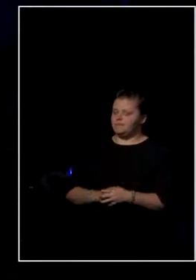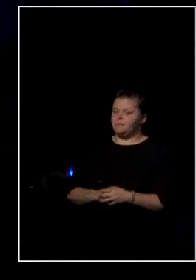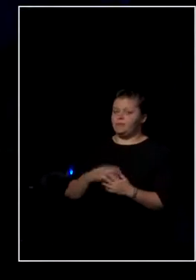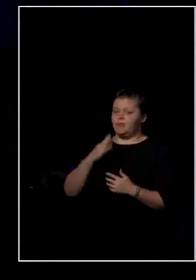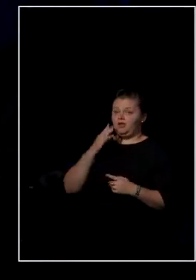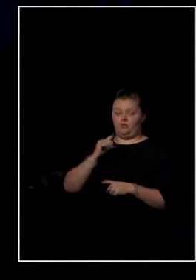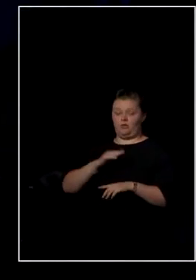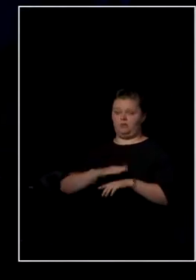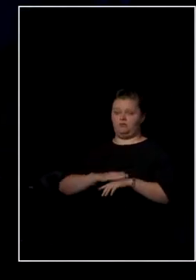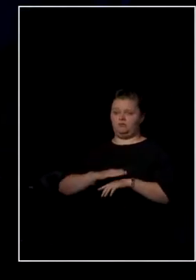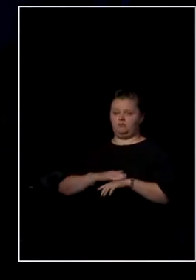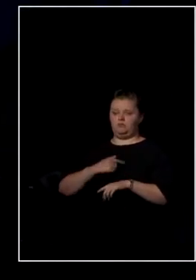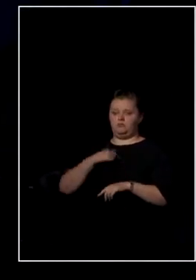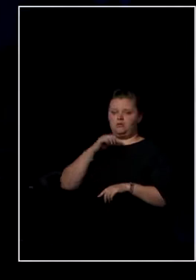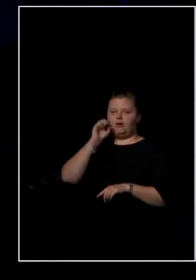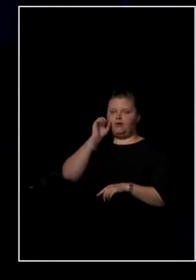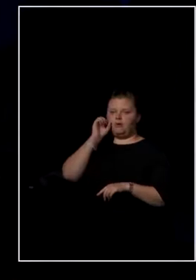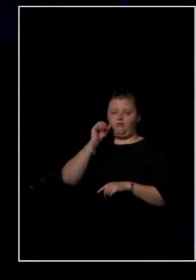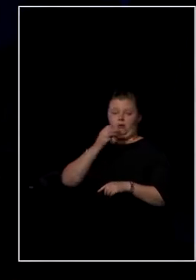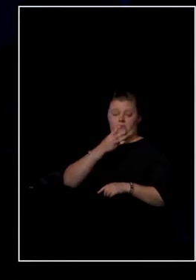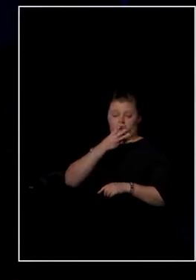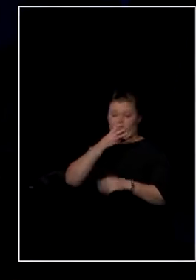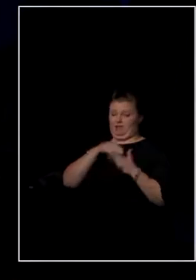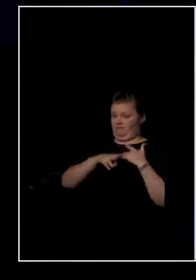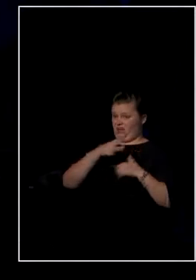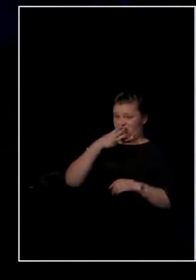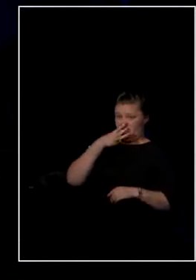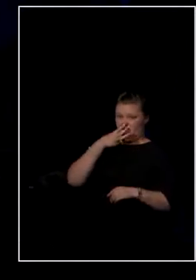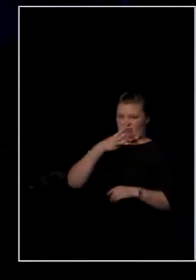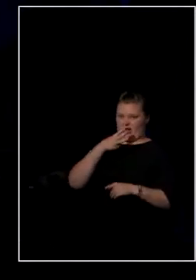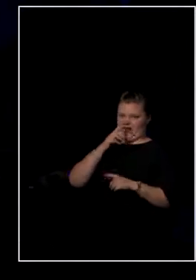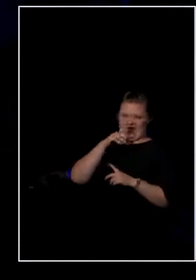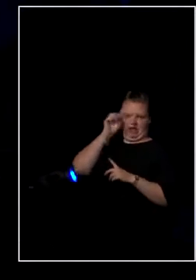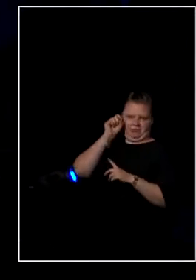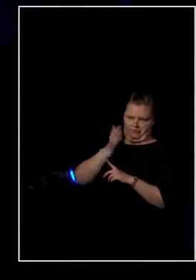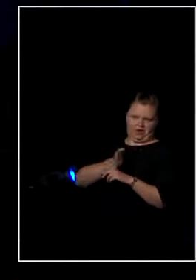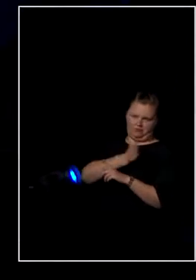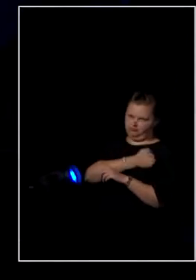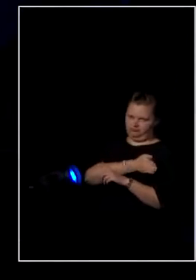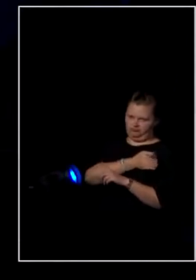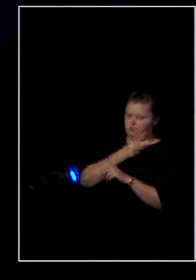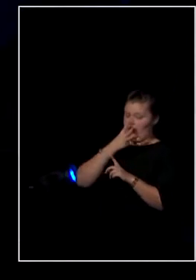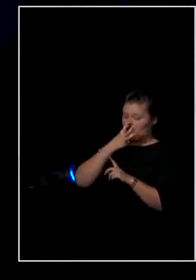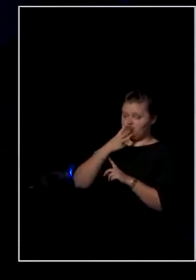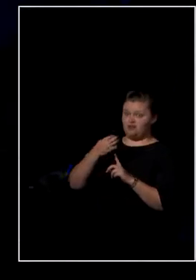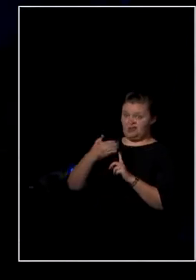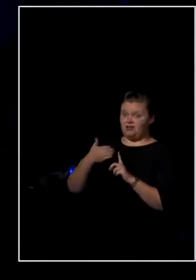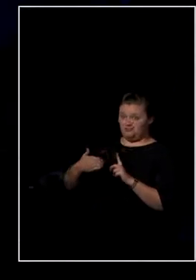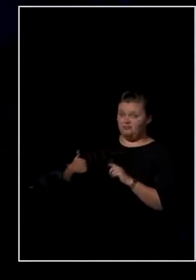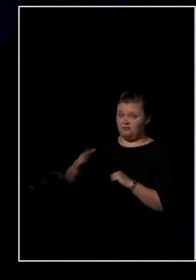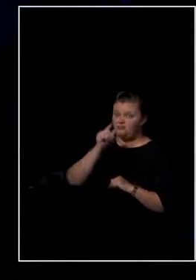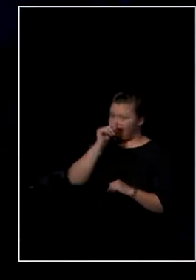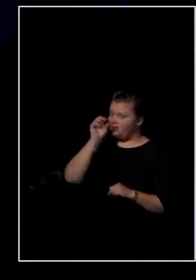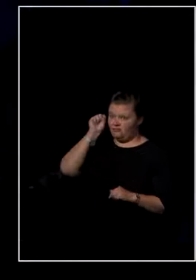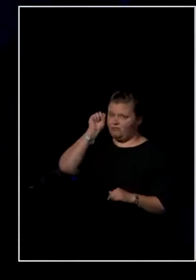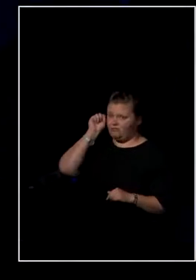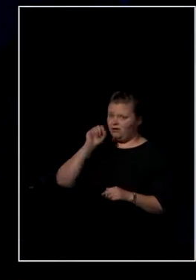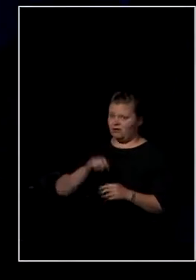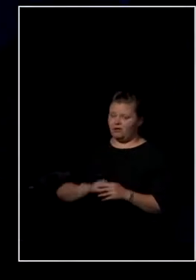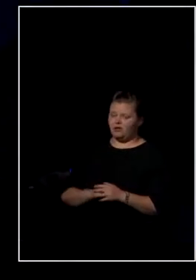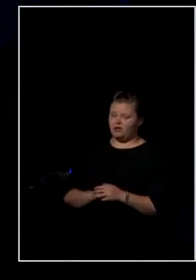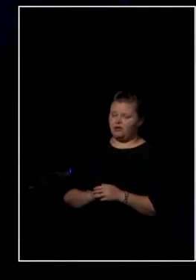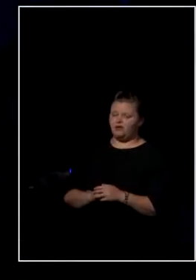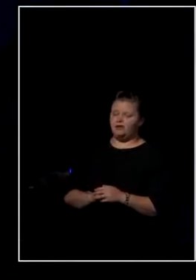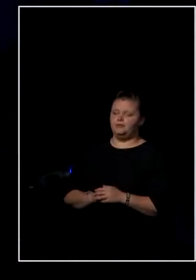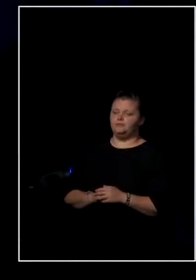the orphanage, I can remember from under three, I can't remember things, but from 3 years old, I can. And I